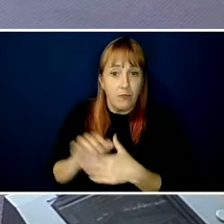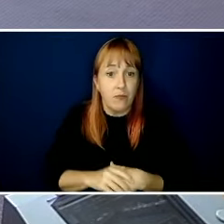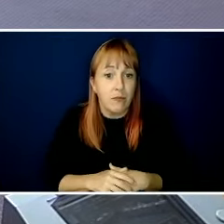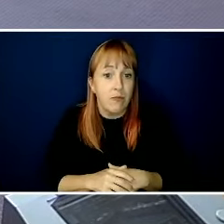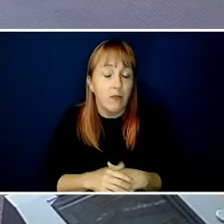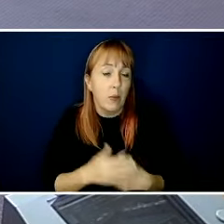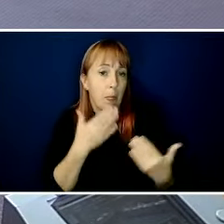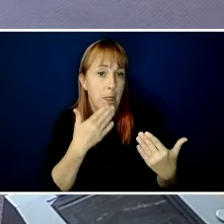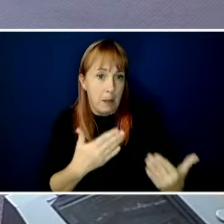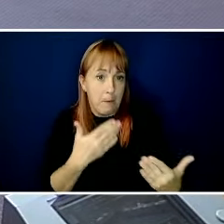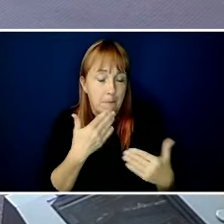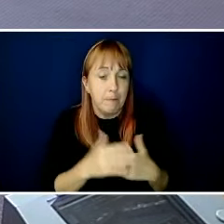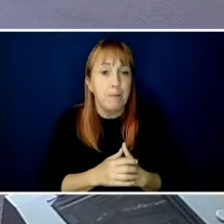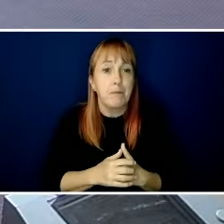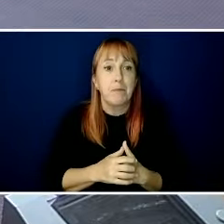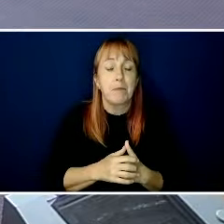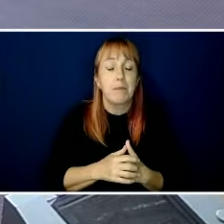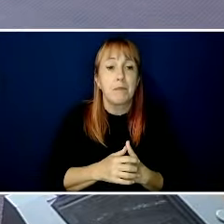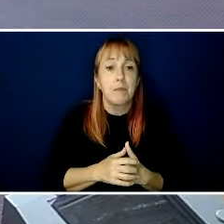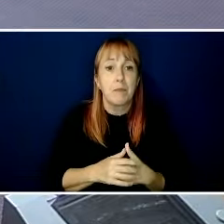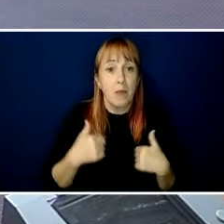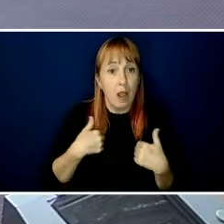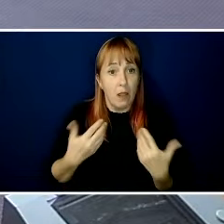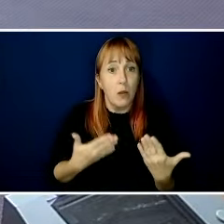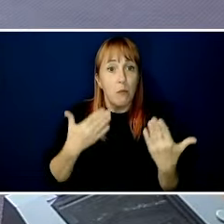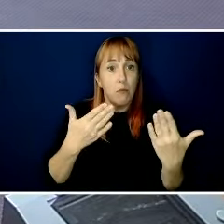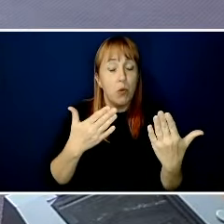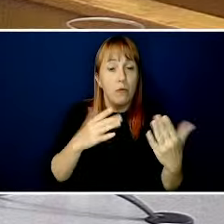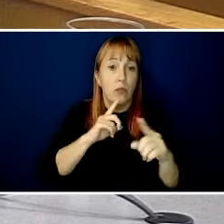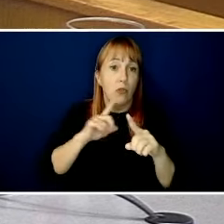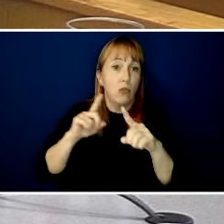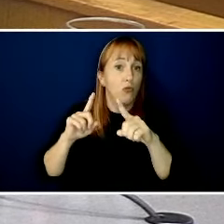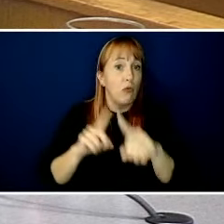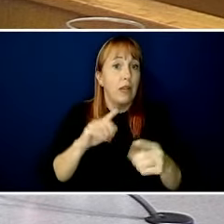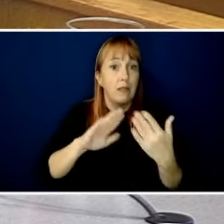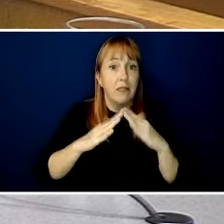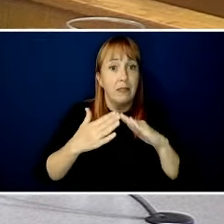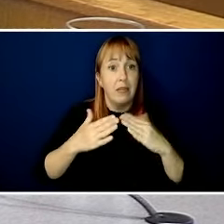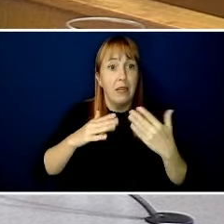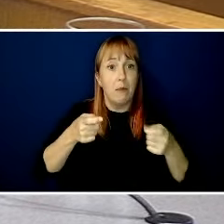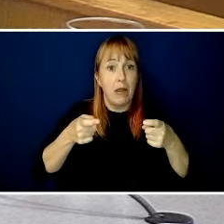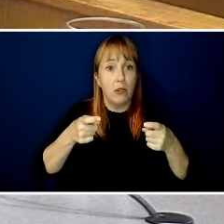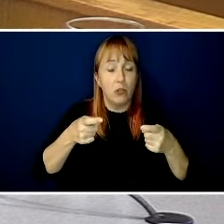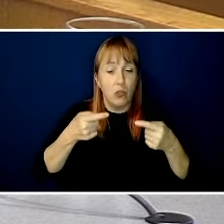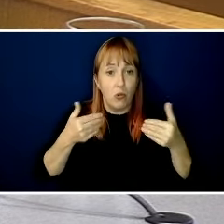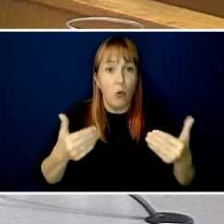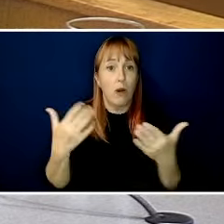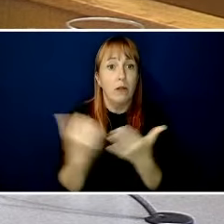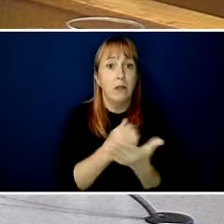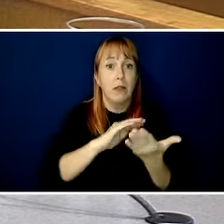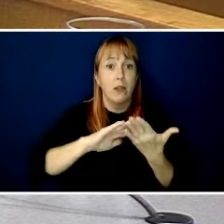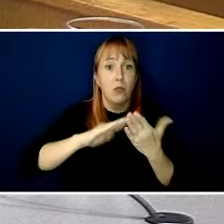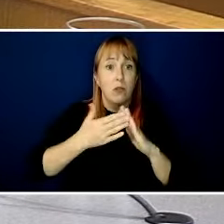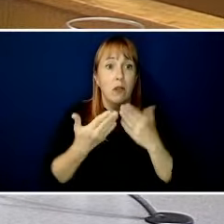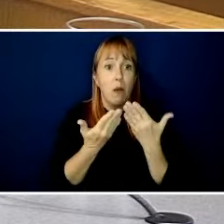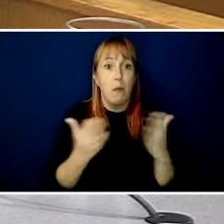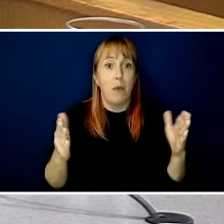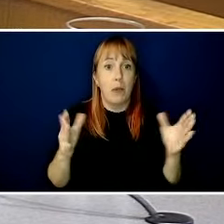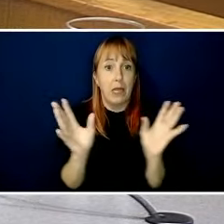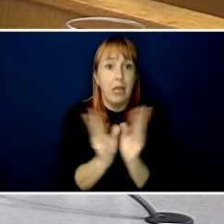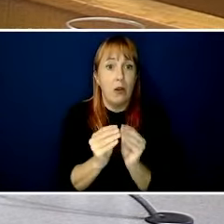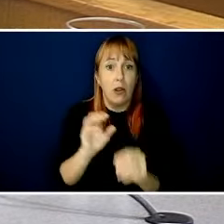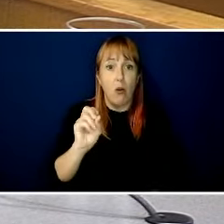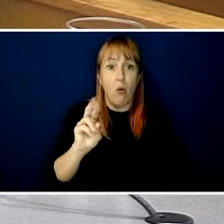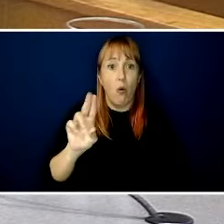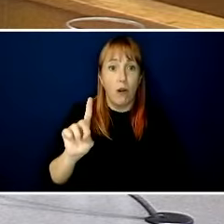Thank you. I move to direct the city manager to schedule a public hearing on Ordinance Bill